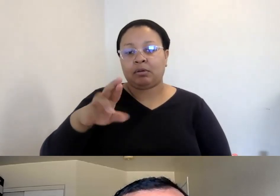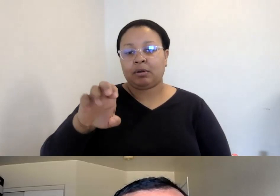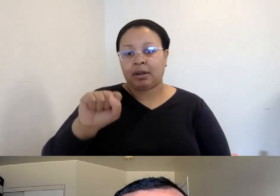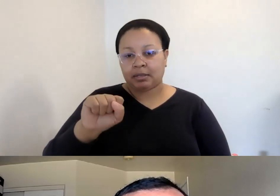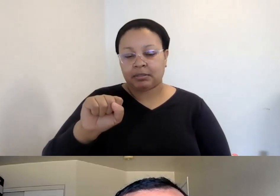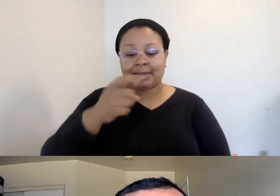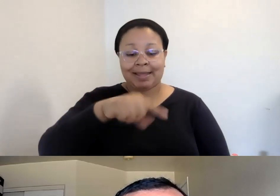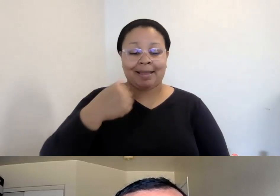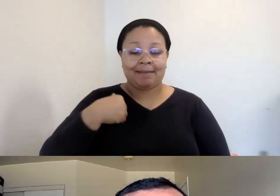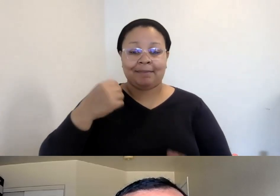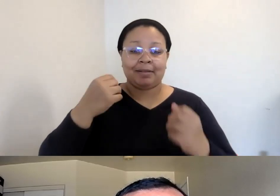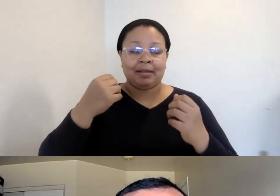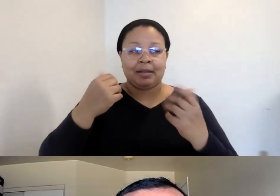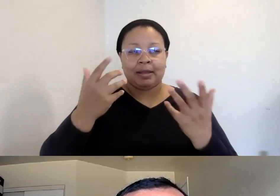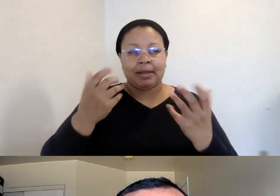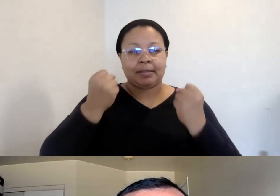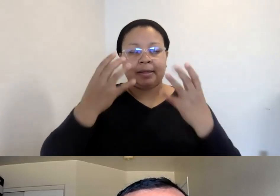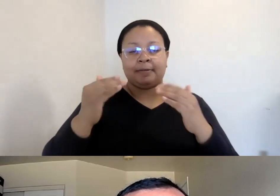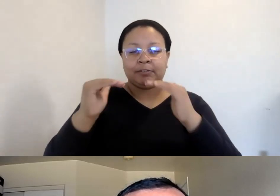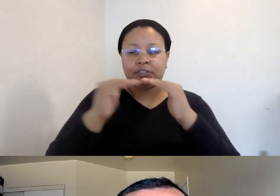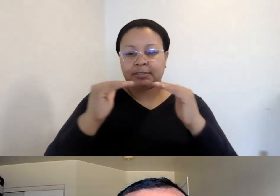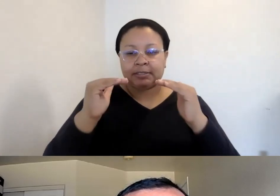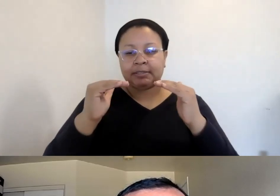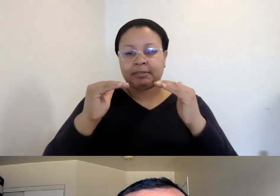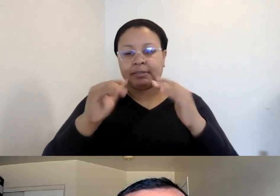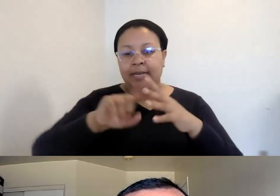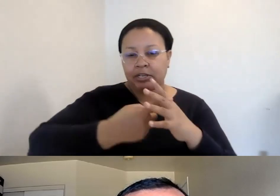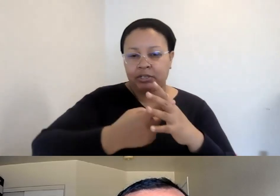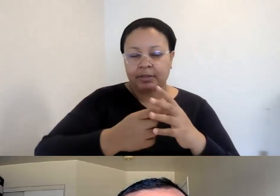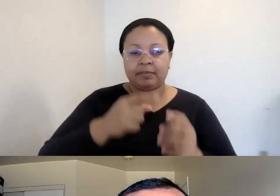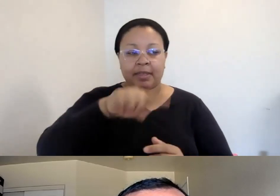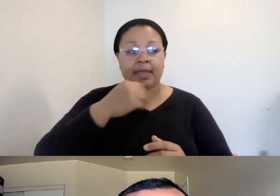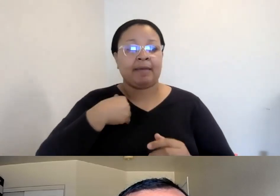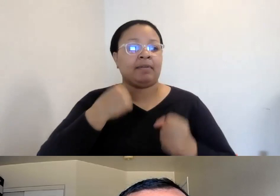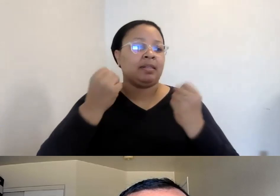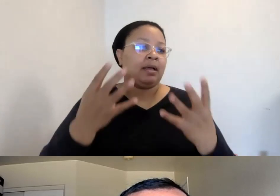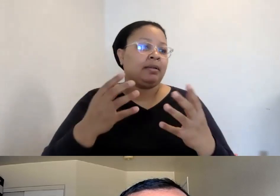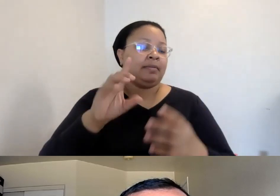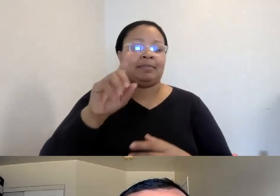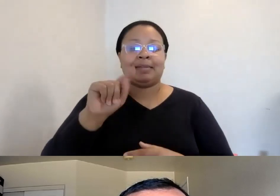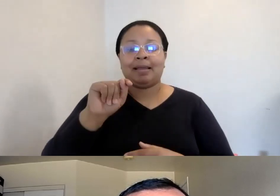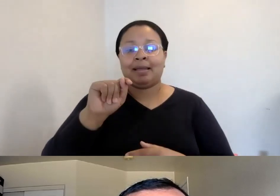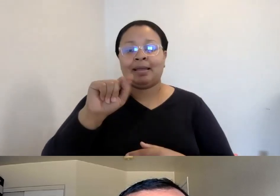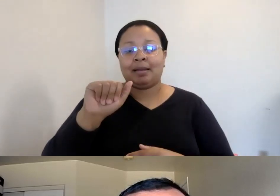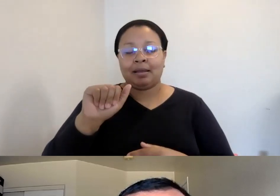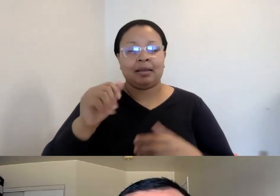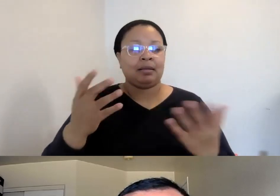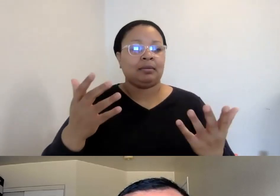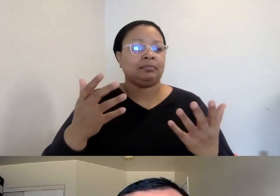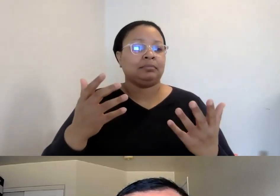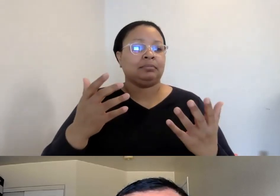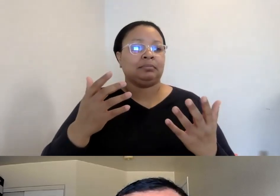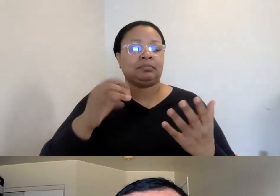justice initiative. So they have a lot of data and articles on a lot of the different issues affecting the